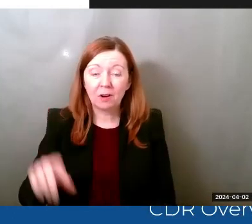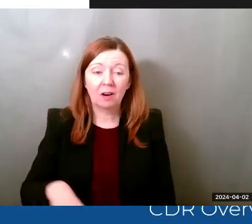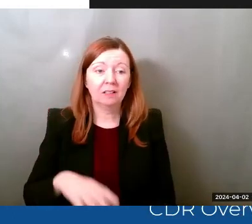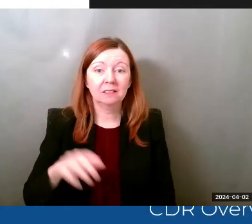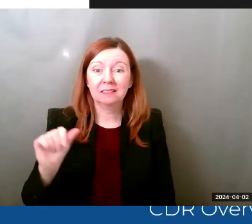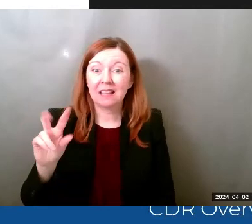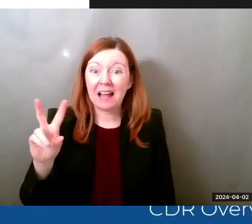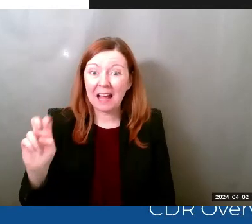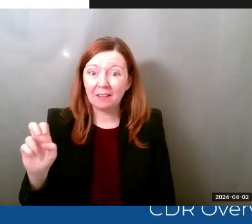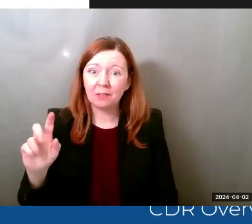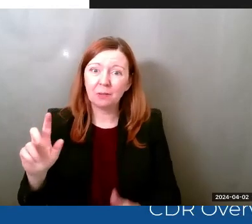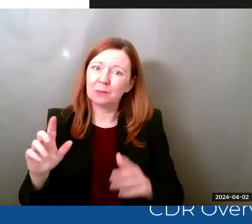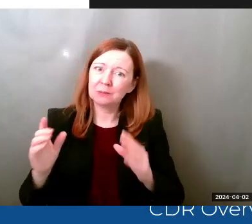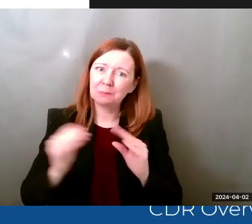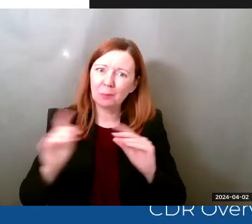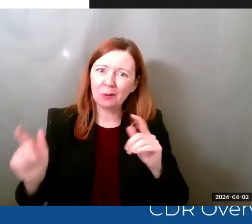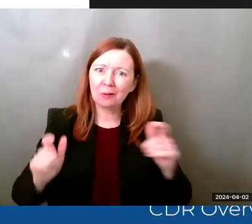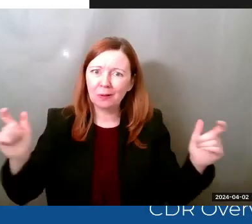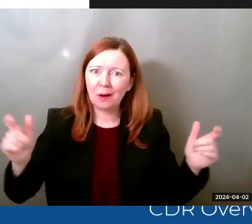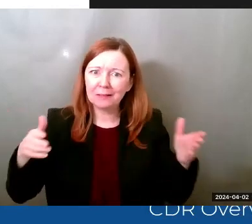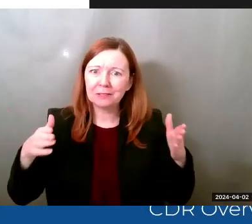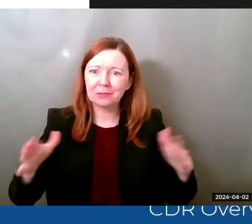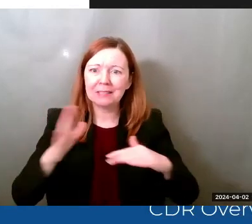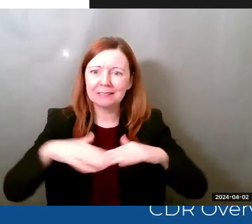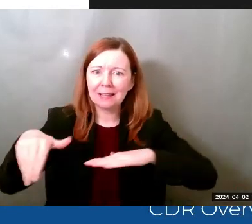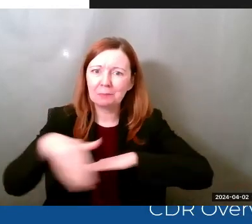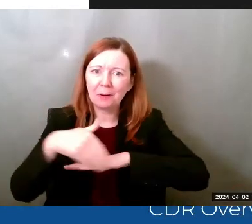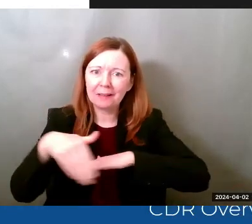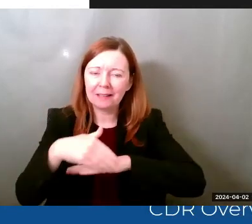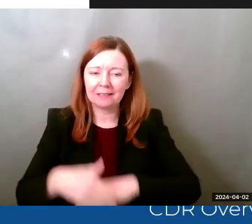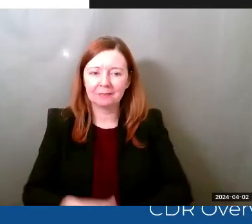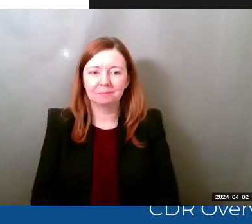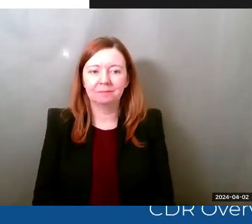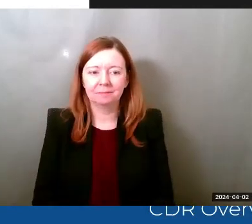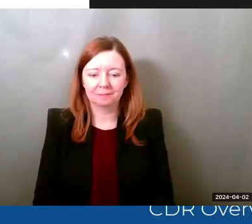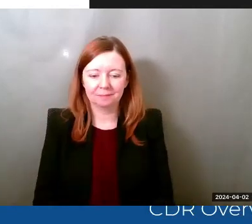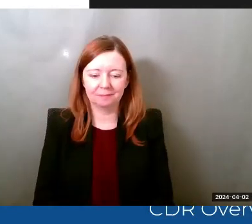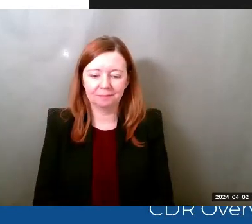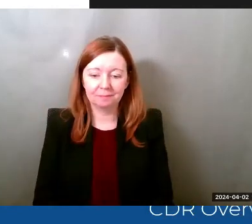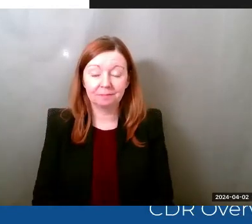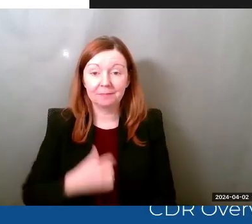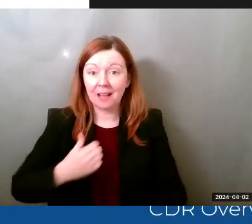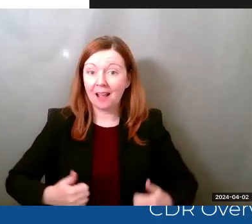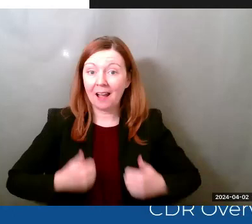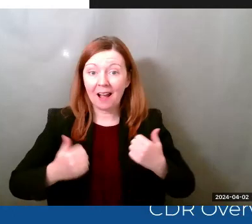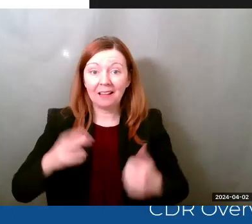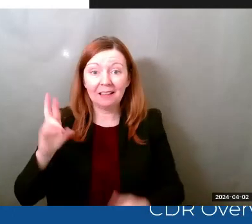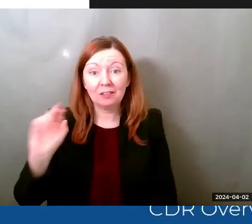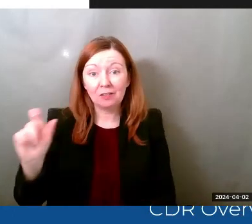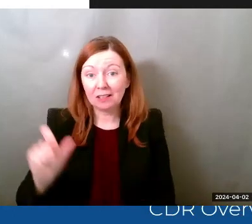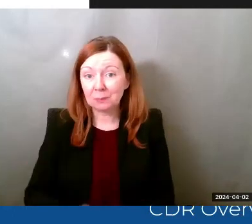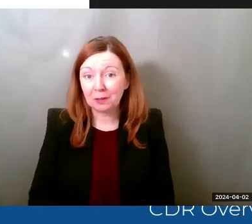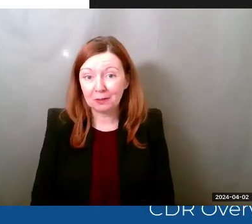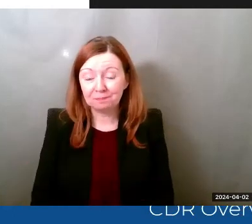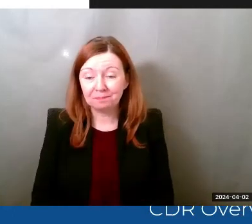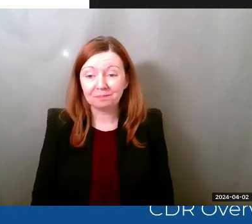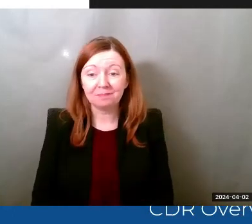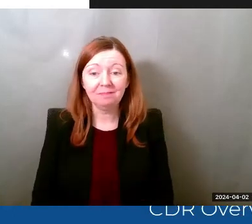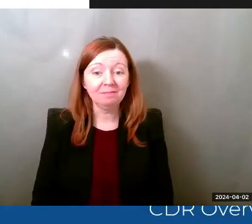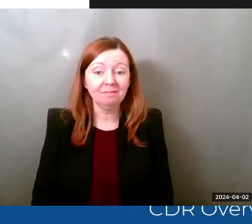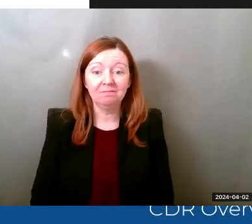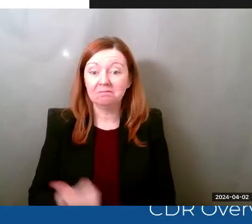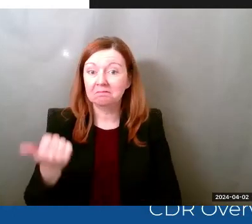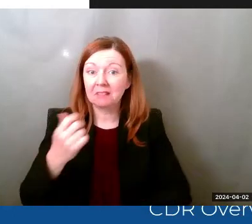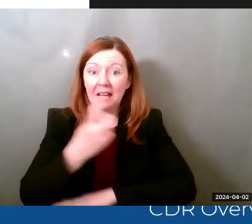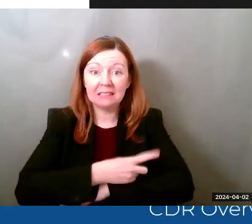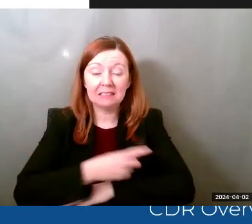larger streets. I live in Roxborough, and on any given